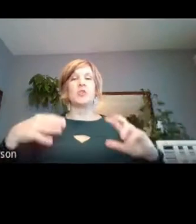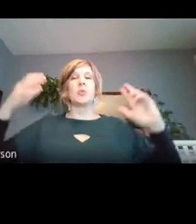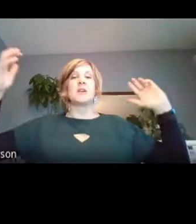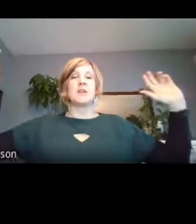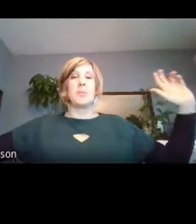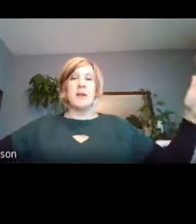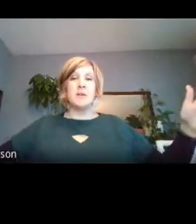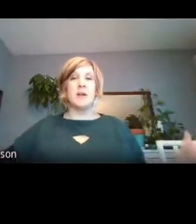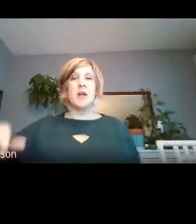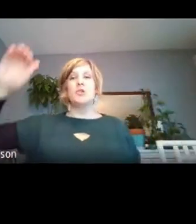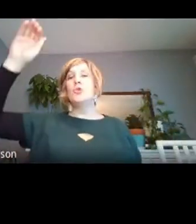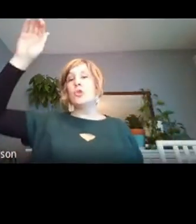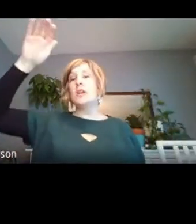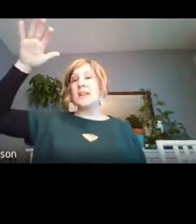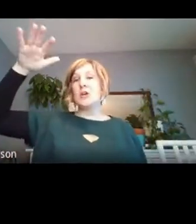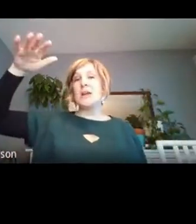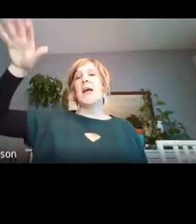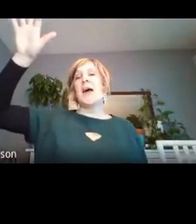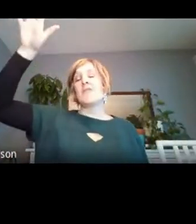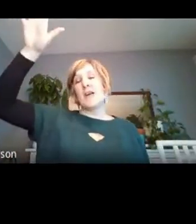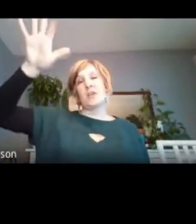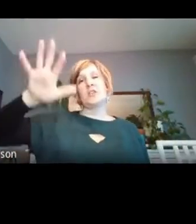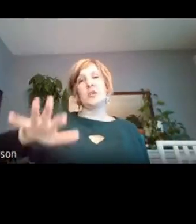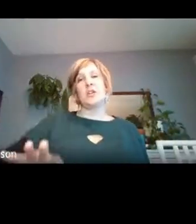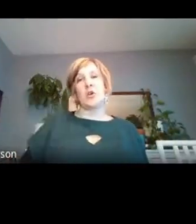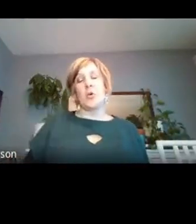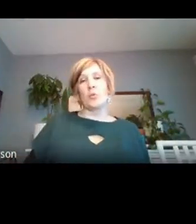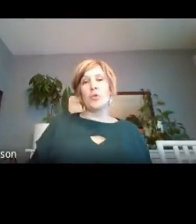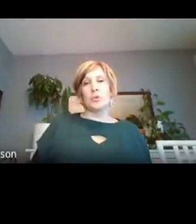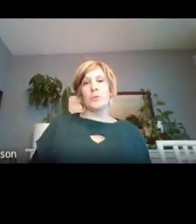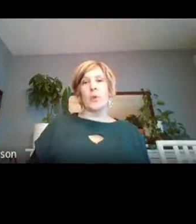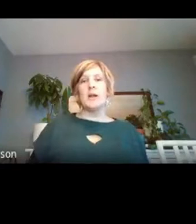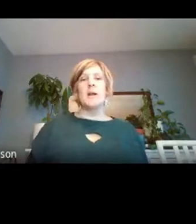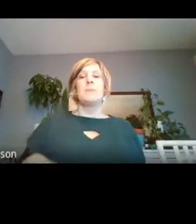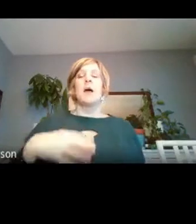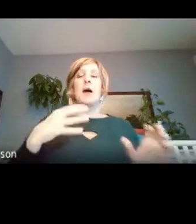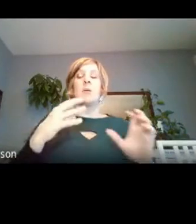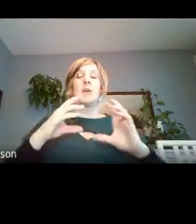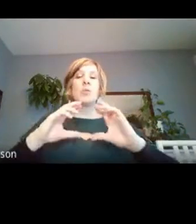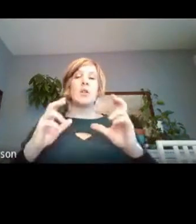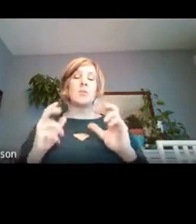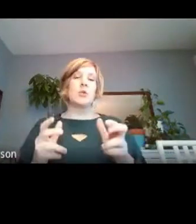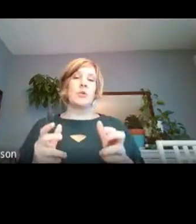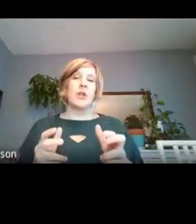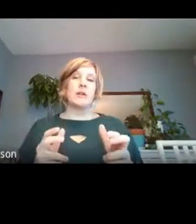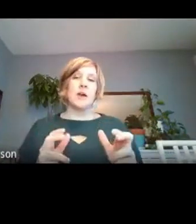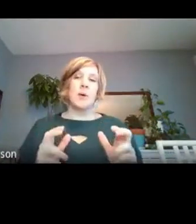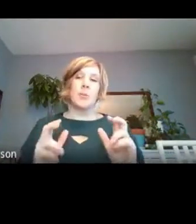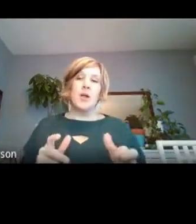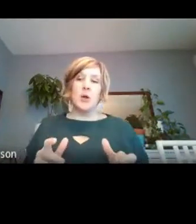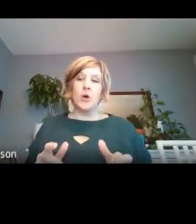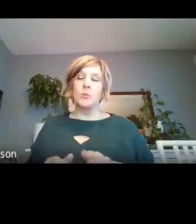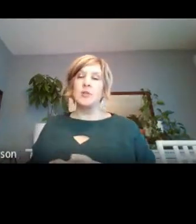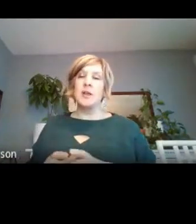but the students are working independently you could in theory have every student in their own room right um because one of the beautiful things